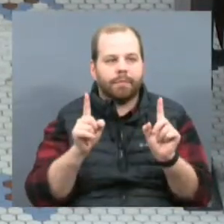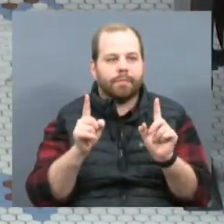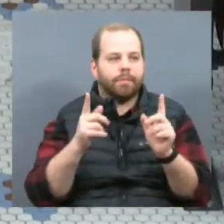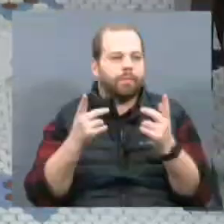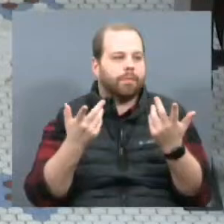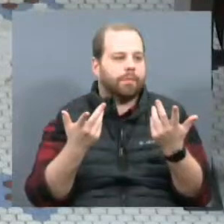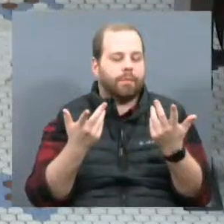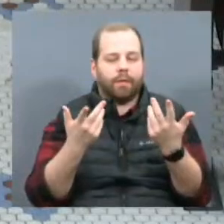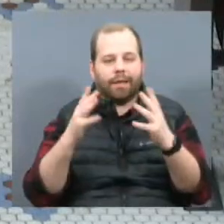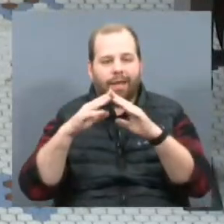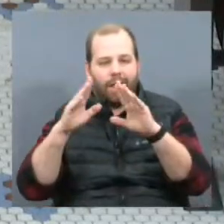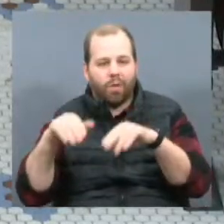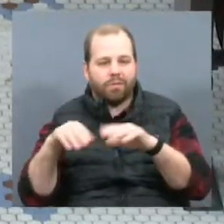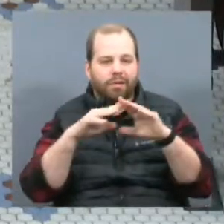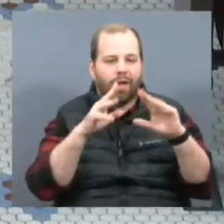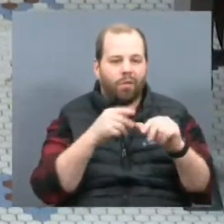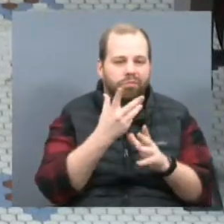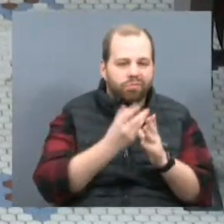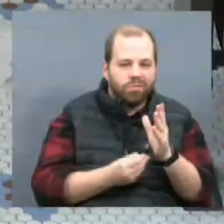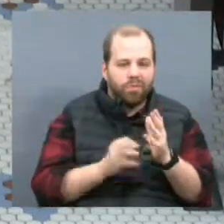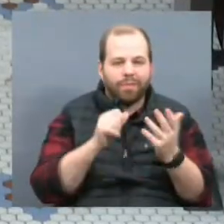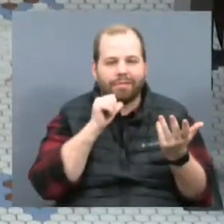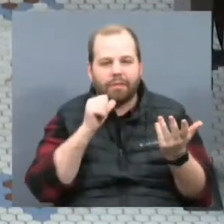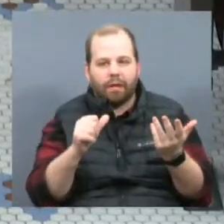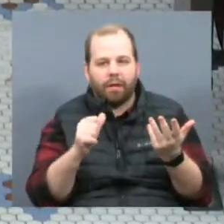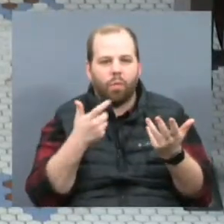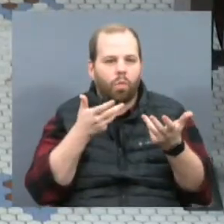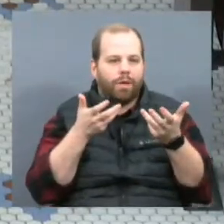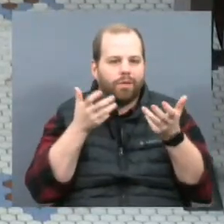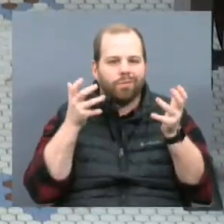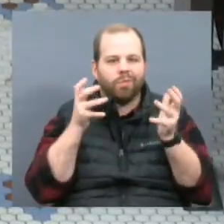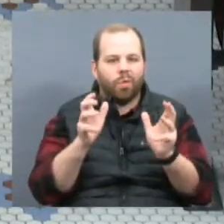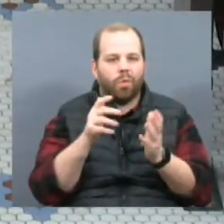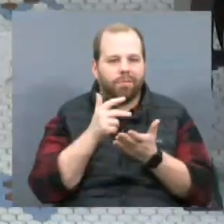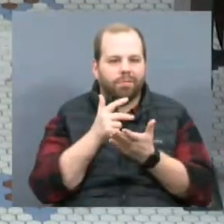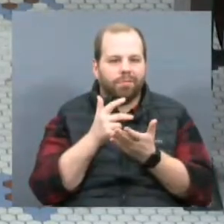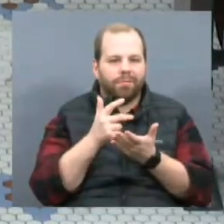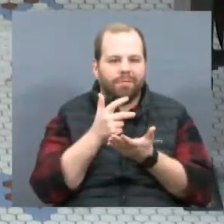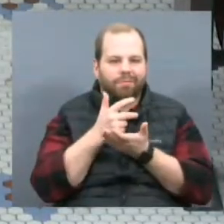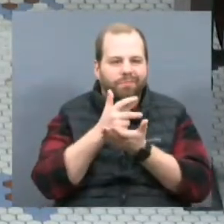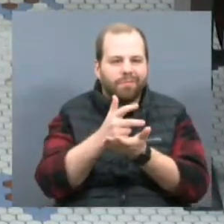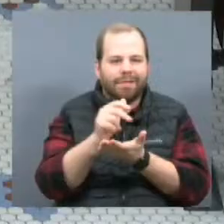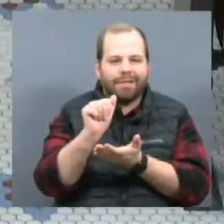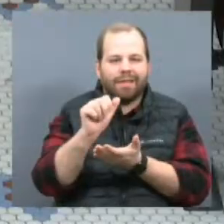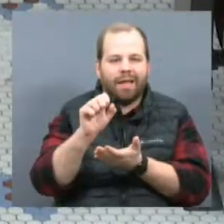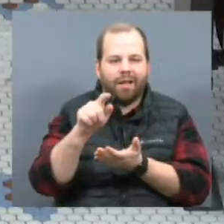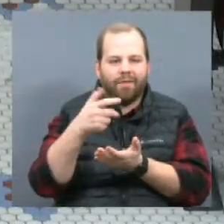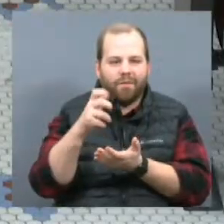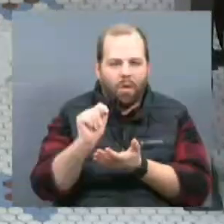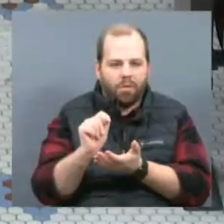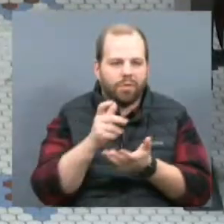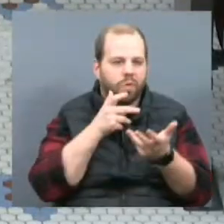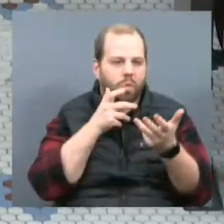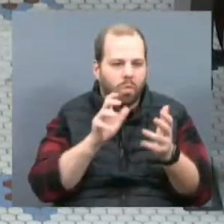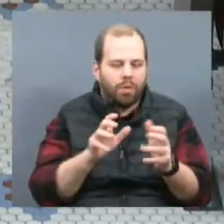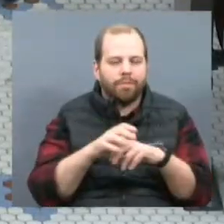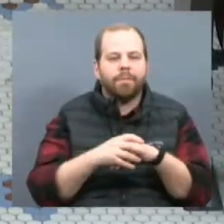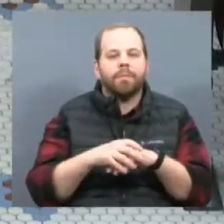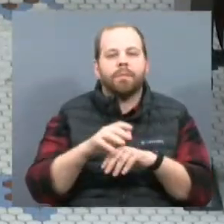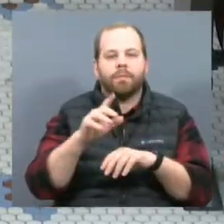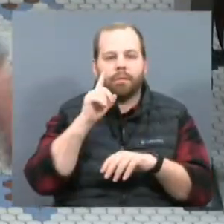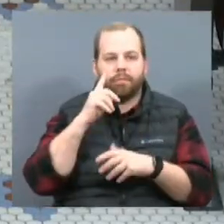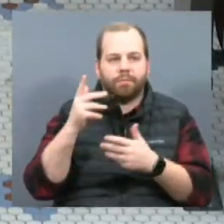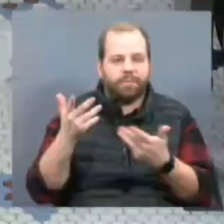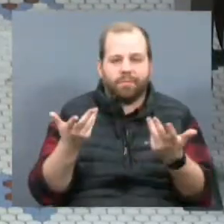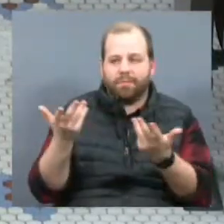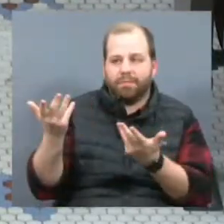we lose those houses or not, we still don't want asphalt. And there is, speaking